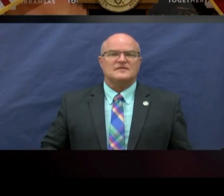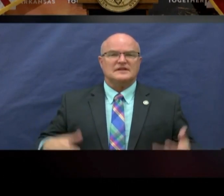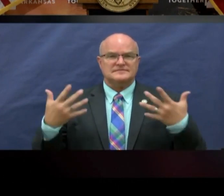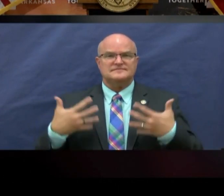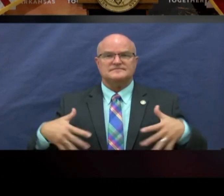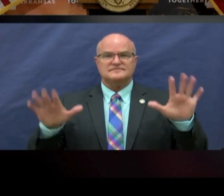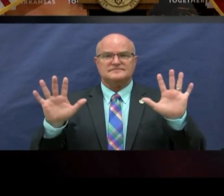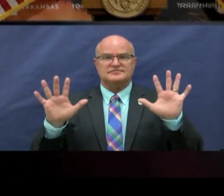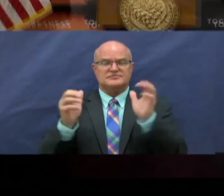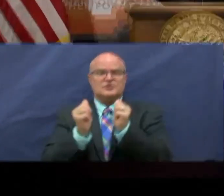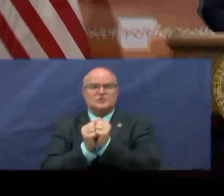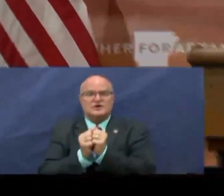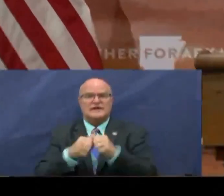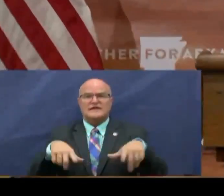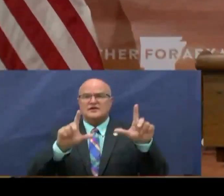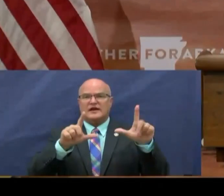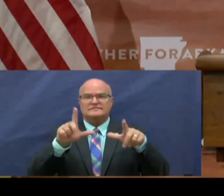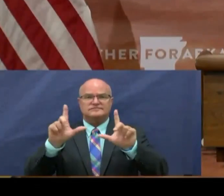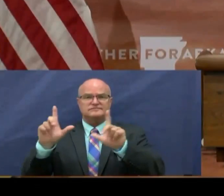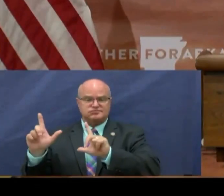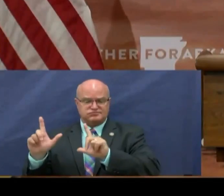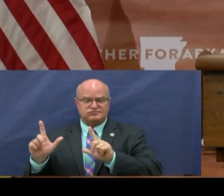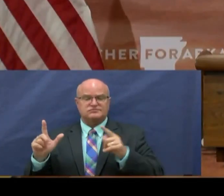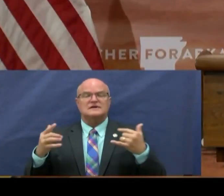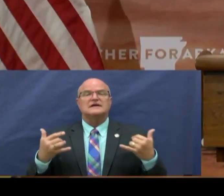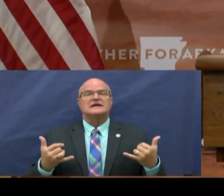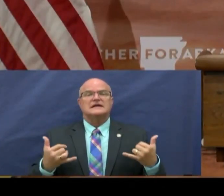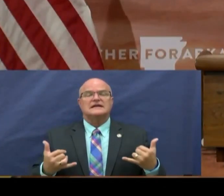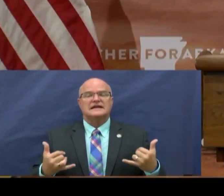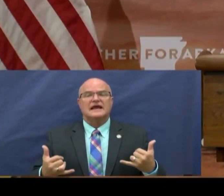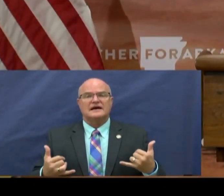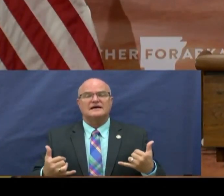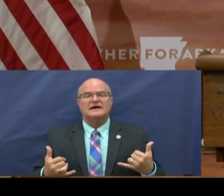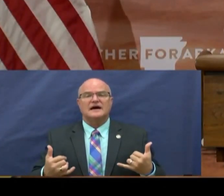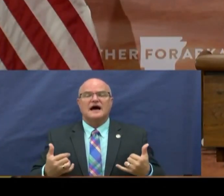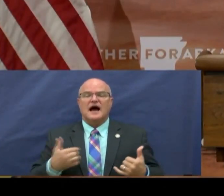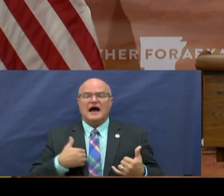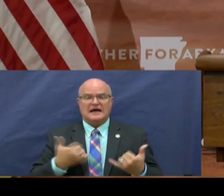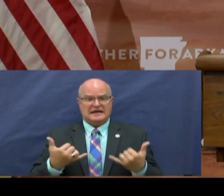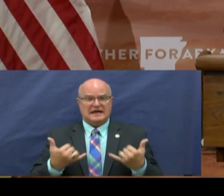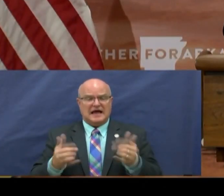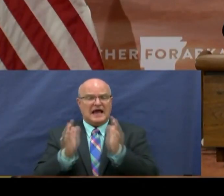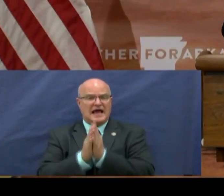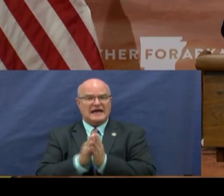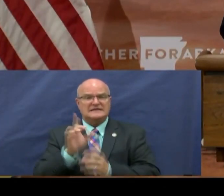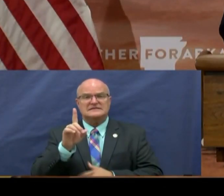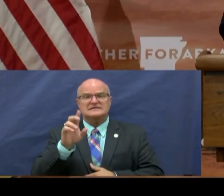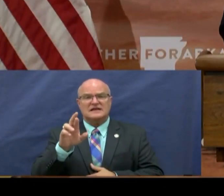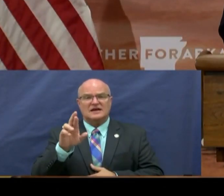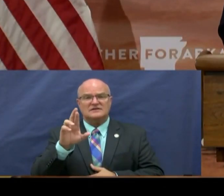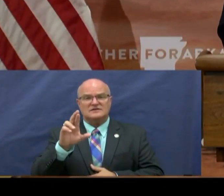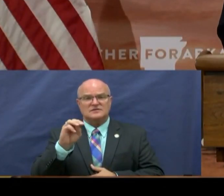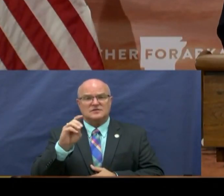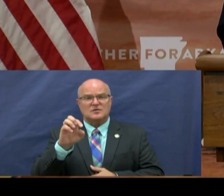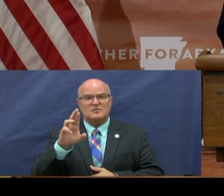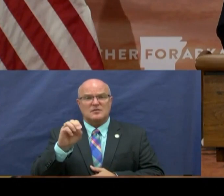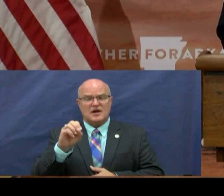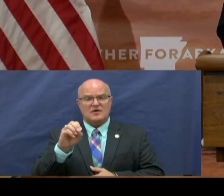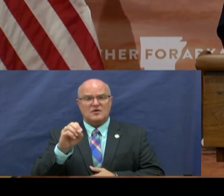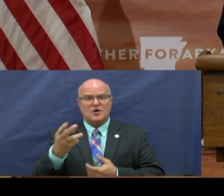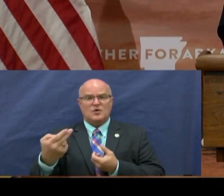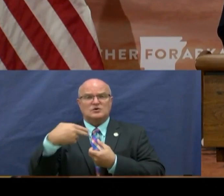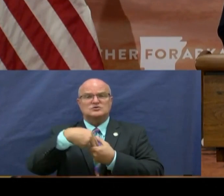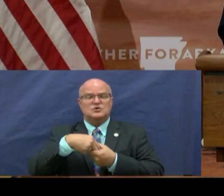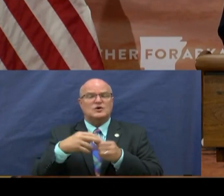concludes those points on the briefing. And let me at this time ask Dr. Romero if he would make